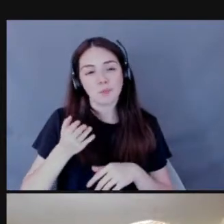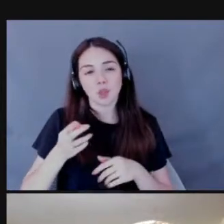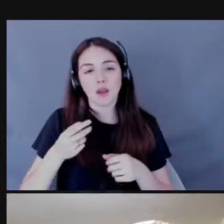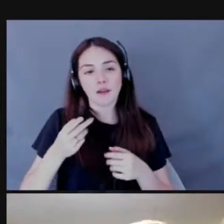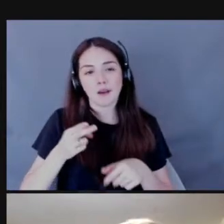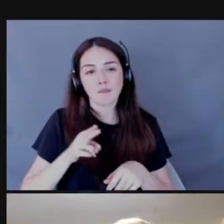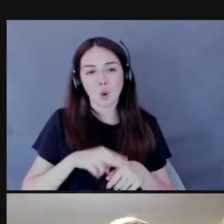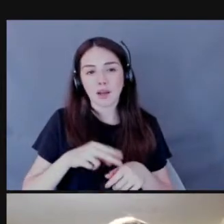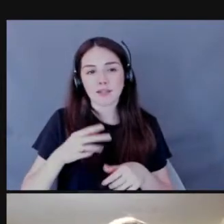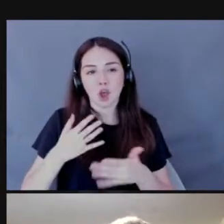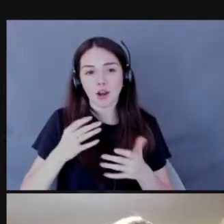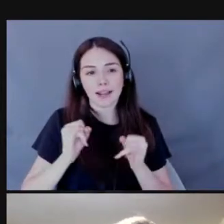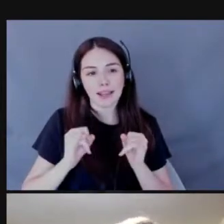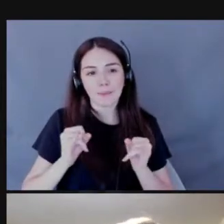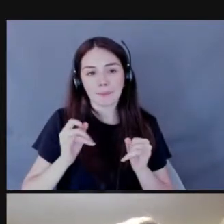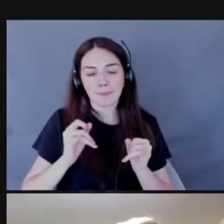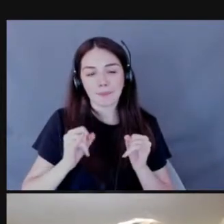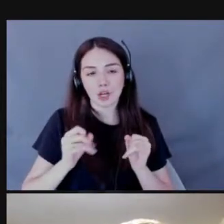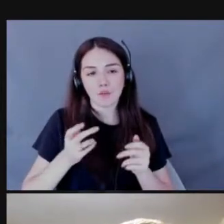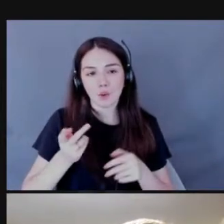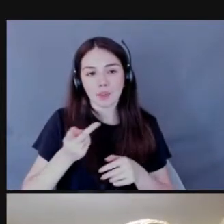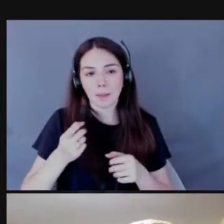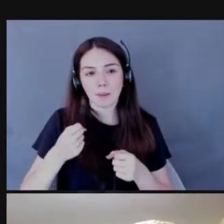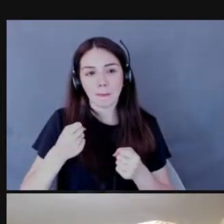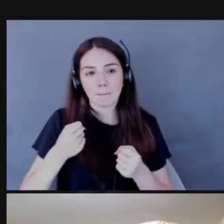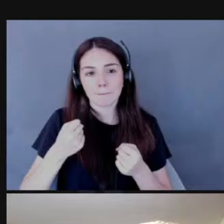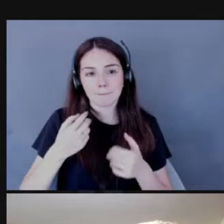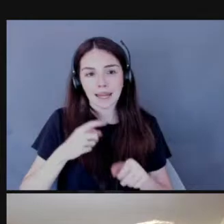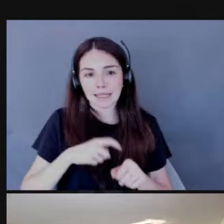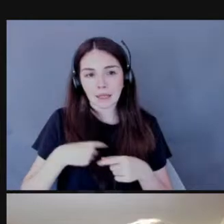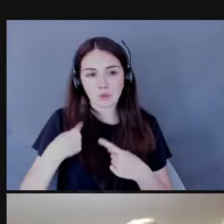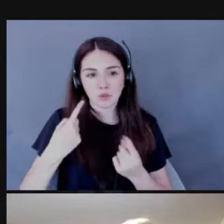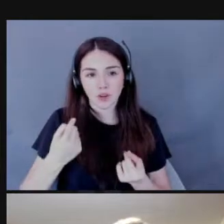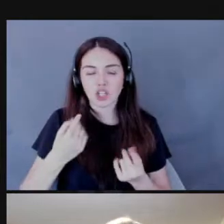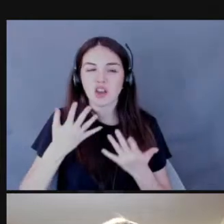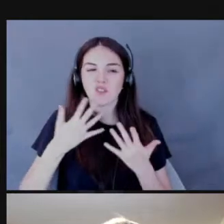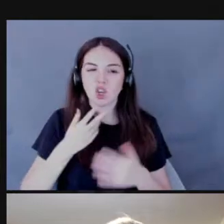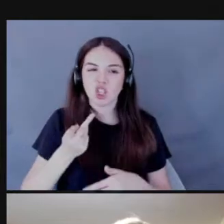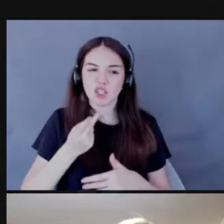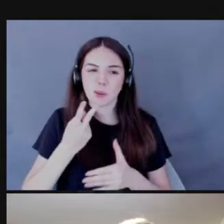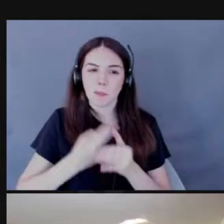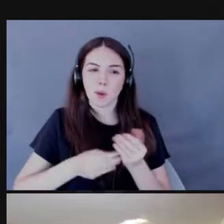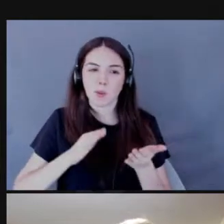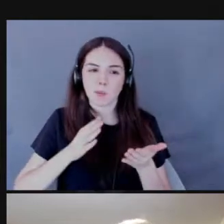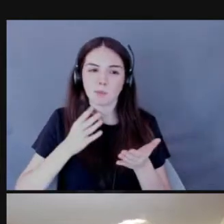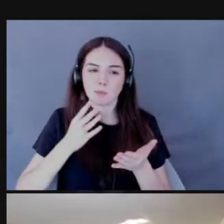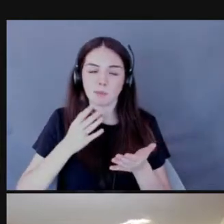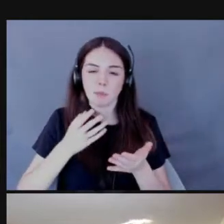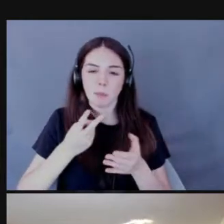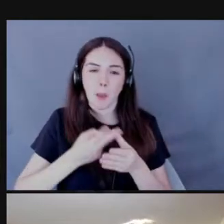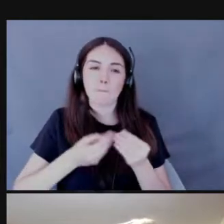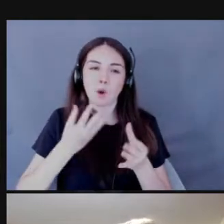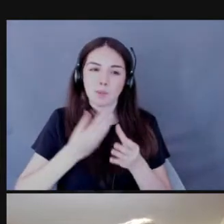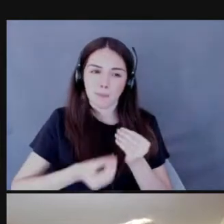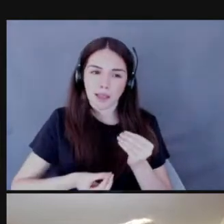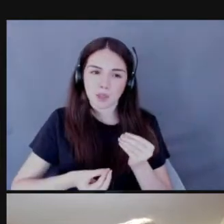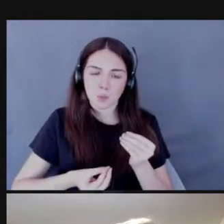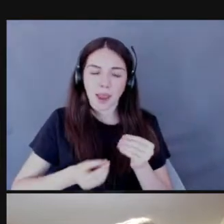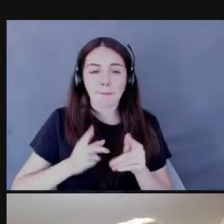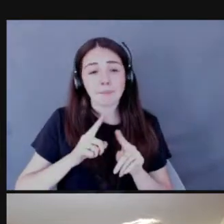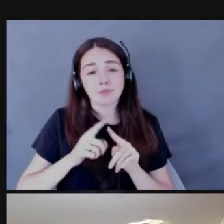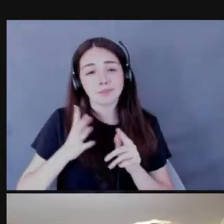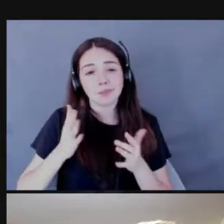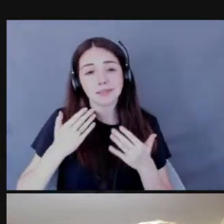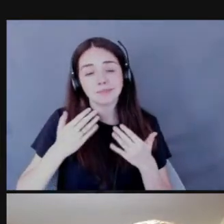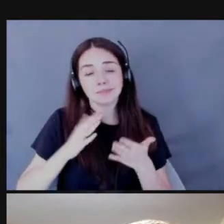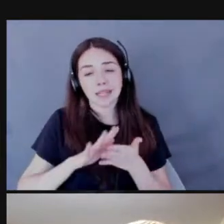years anyway. Both of them have passed away now, unfortunately. But it would have been nice to have had their commentary on the